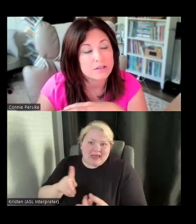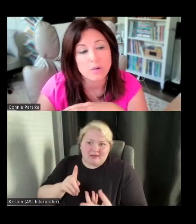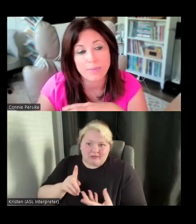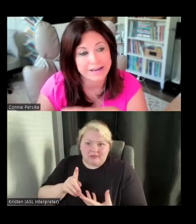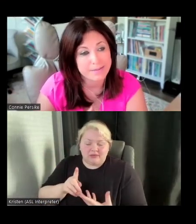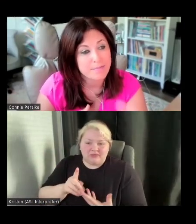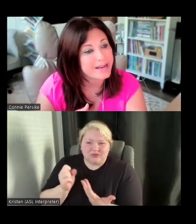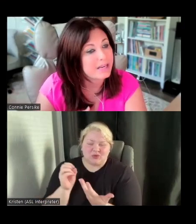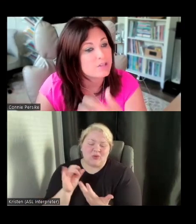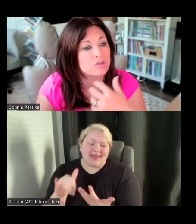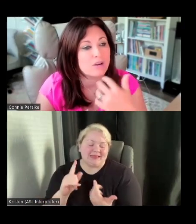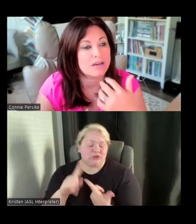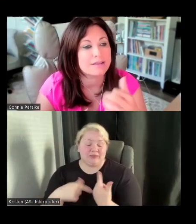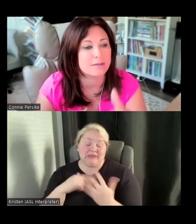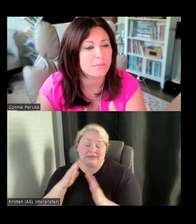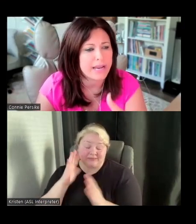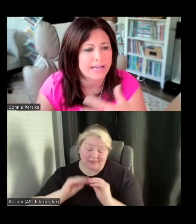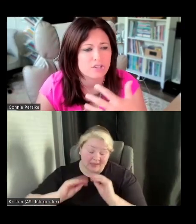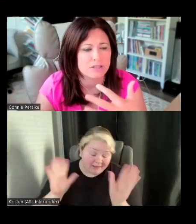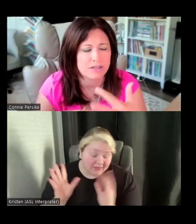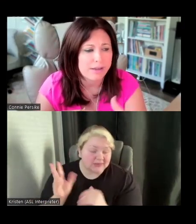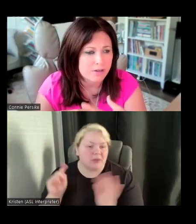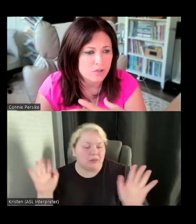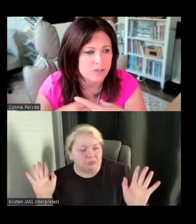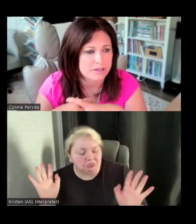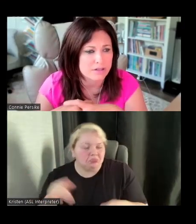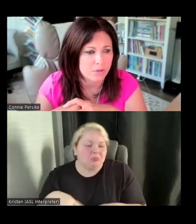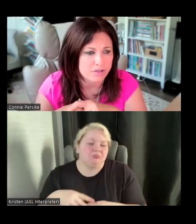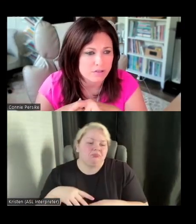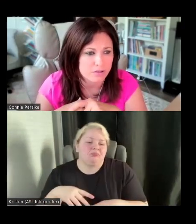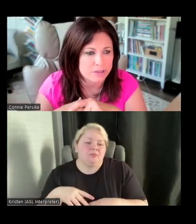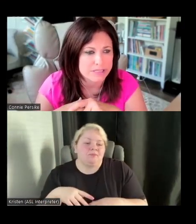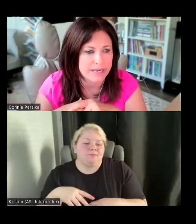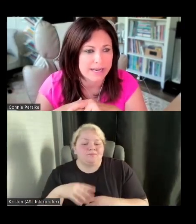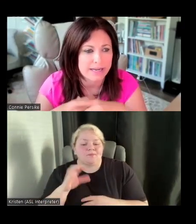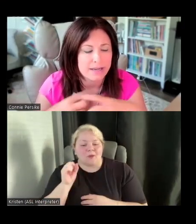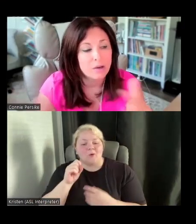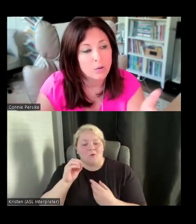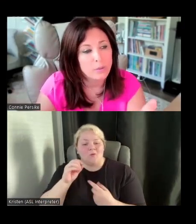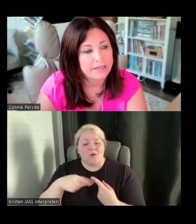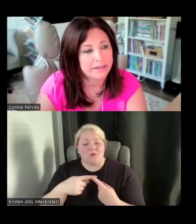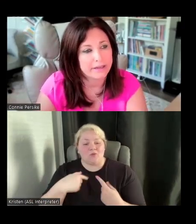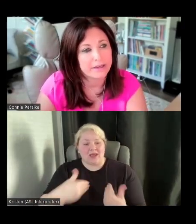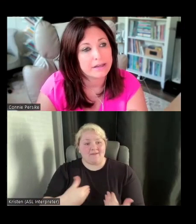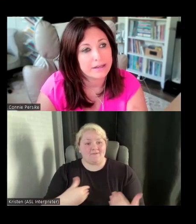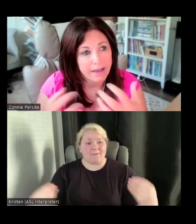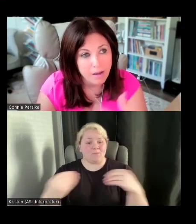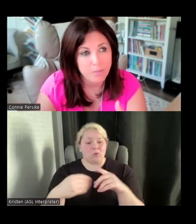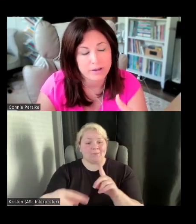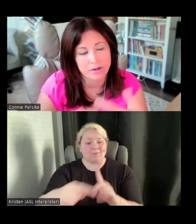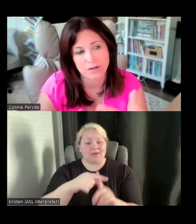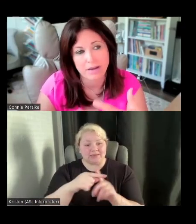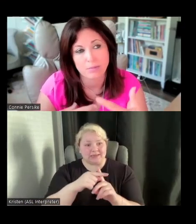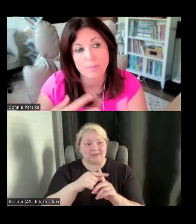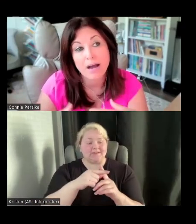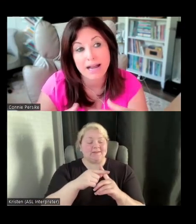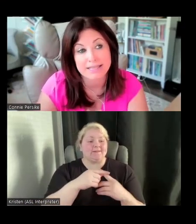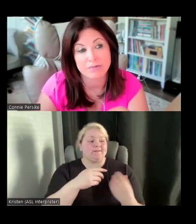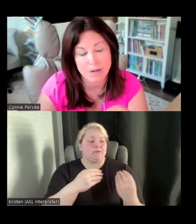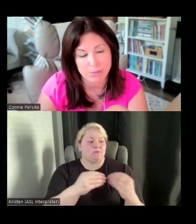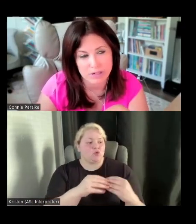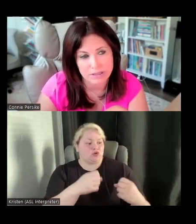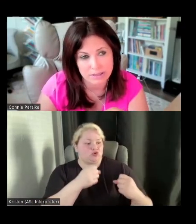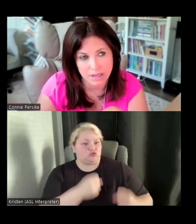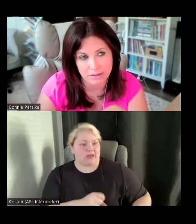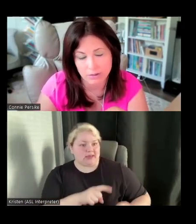dysregulated. So by embedding strengths and passions and high interest into our students' day, we can help create more